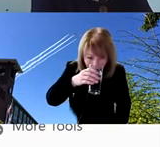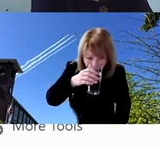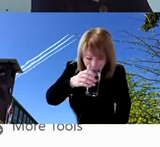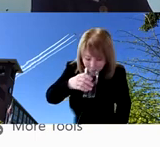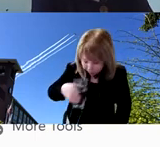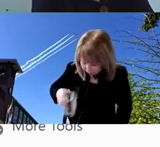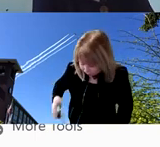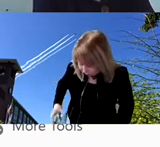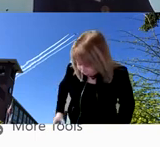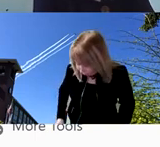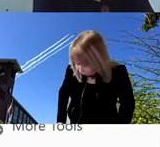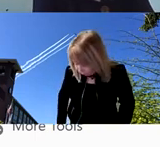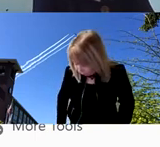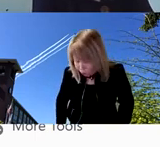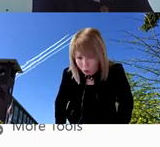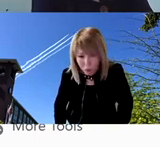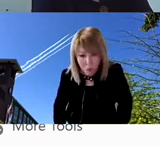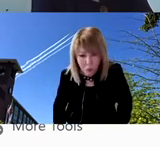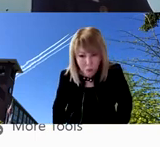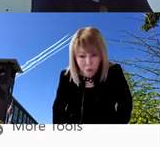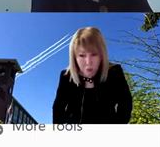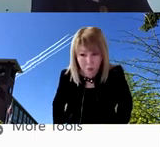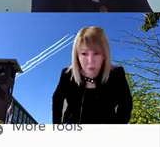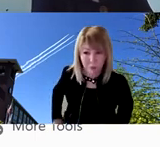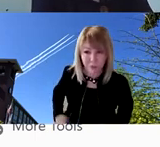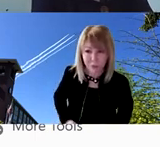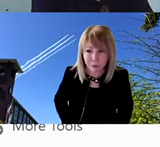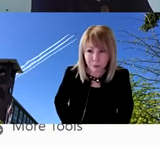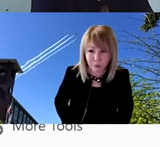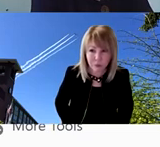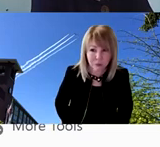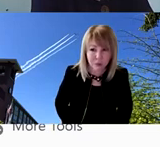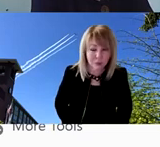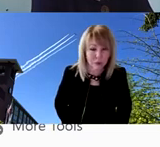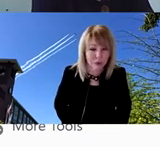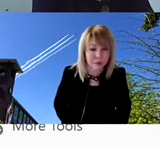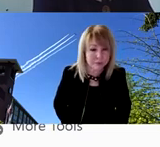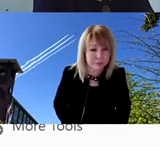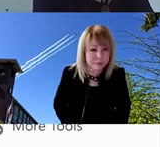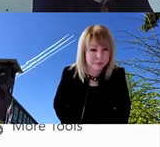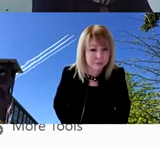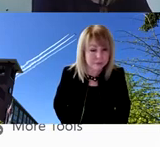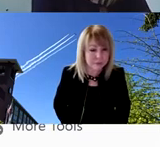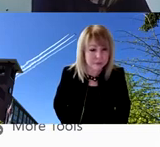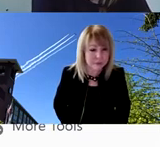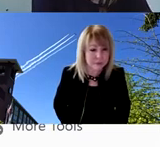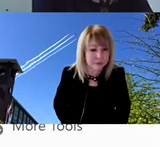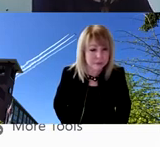who have and communities that have been intentionally left behind. Next slide.